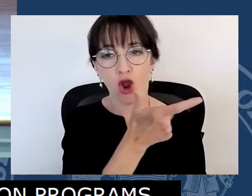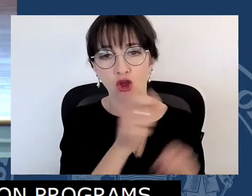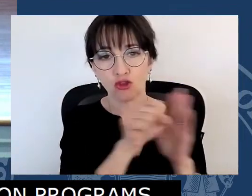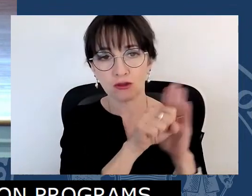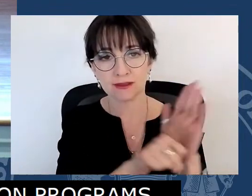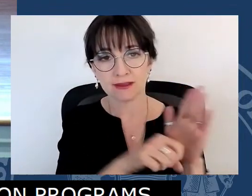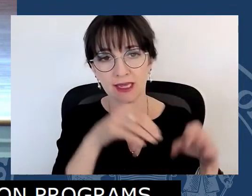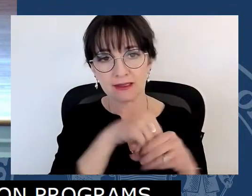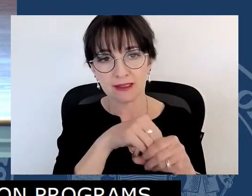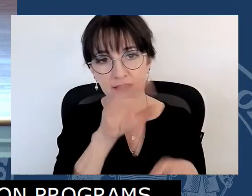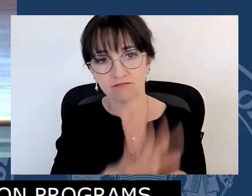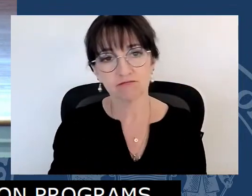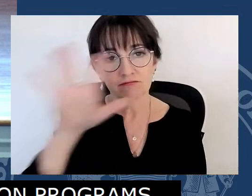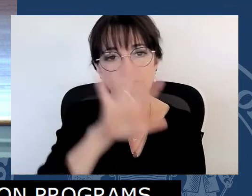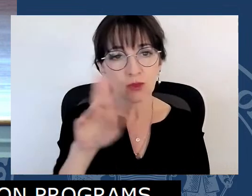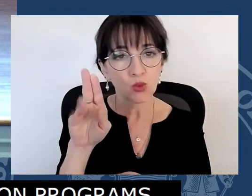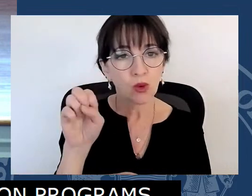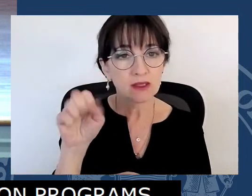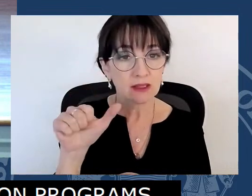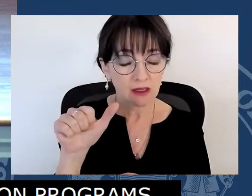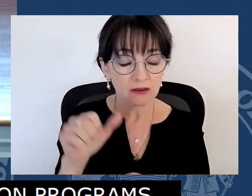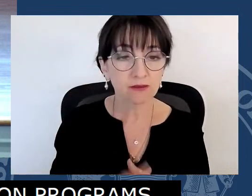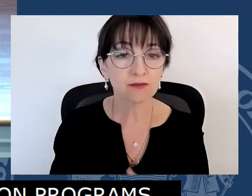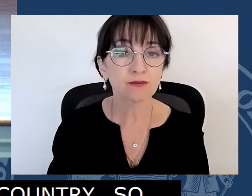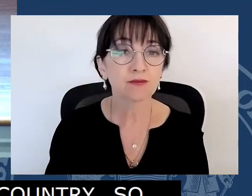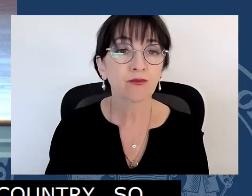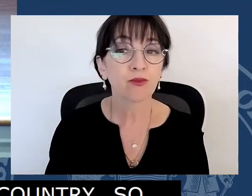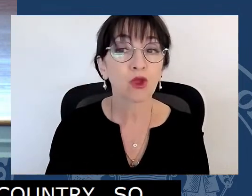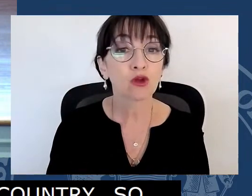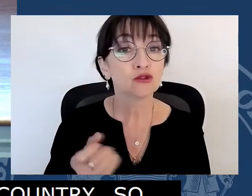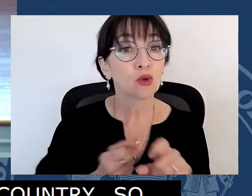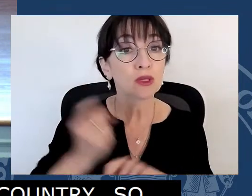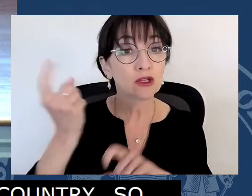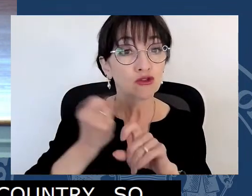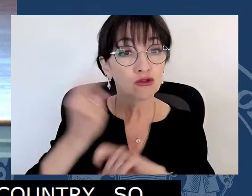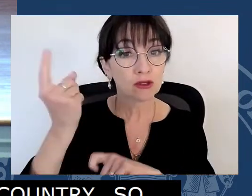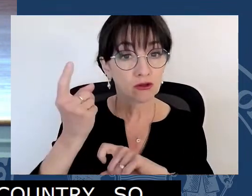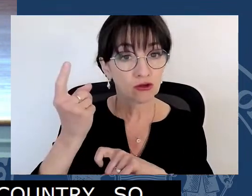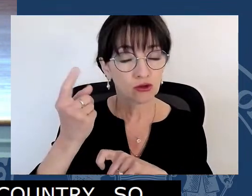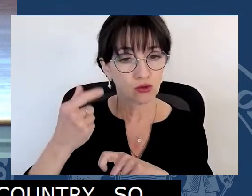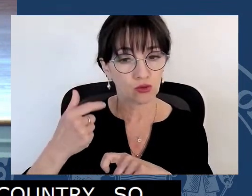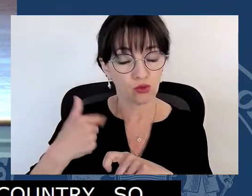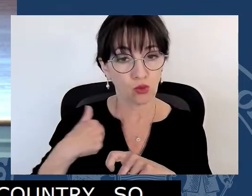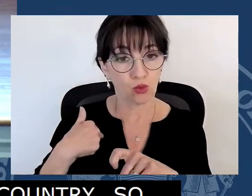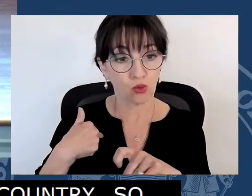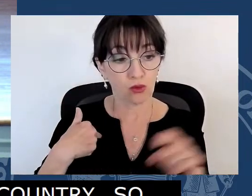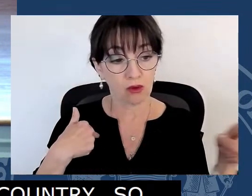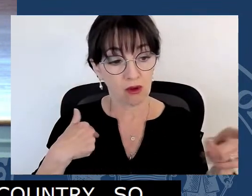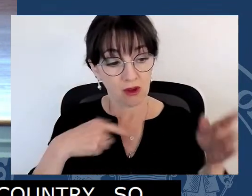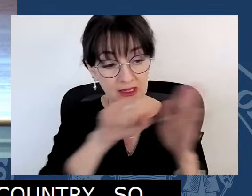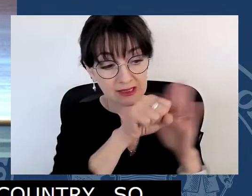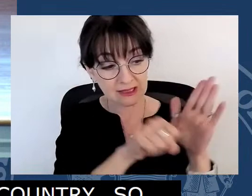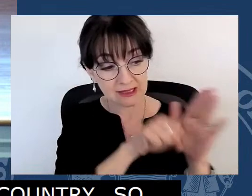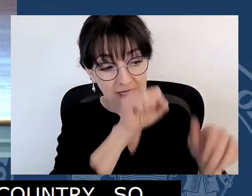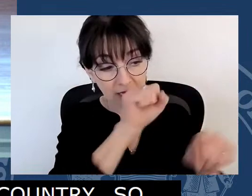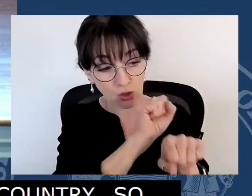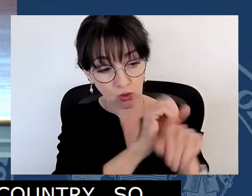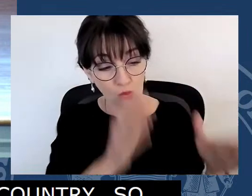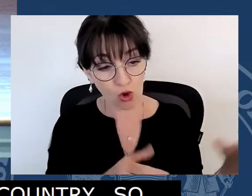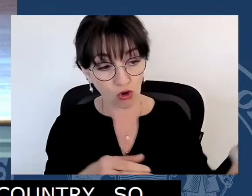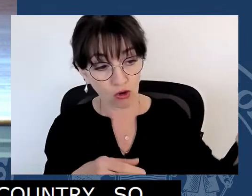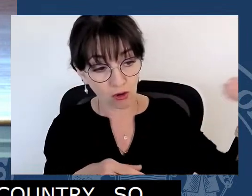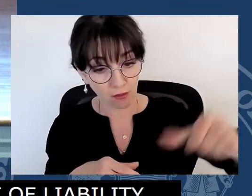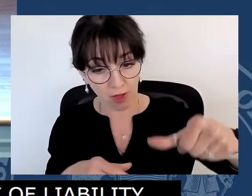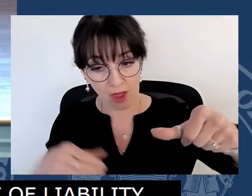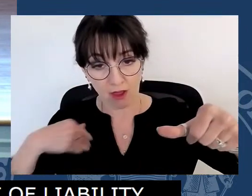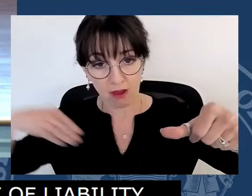year, we pay that additional increment of liability, not the full amount. On